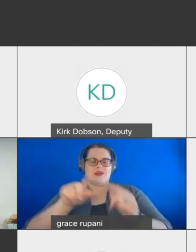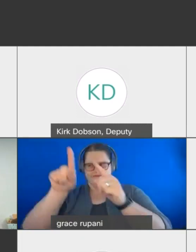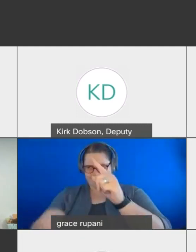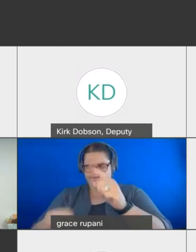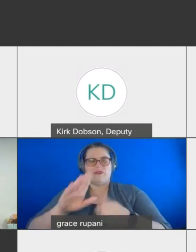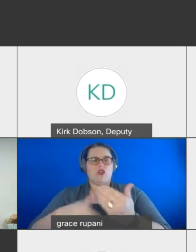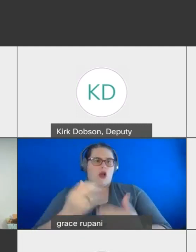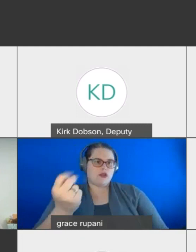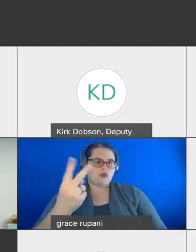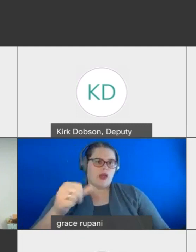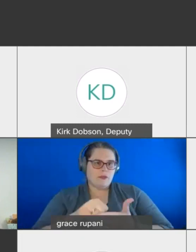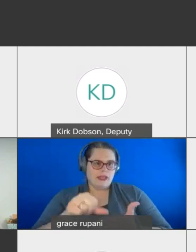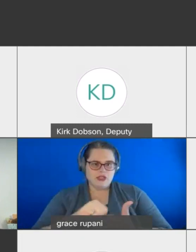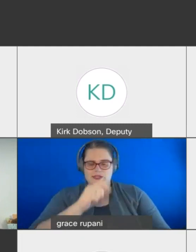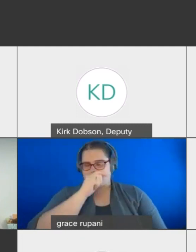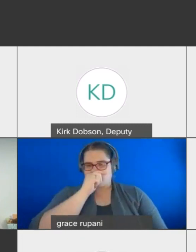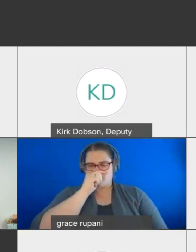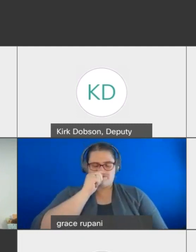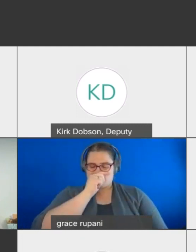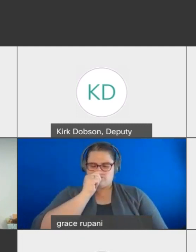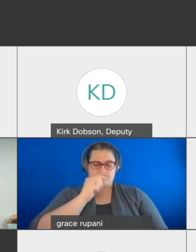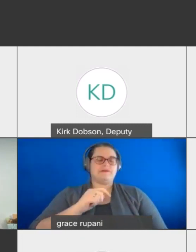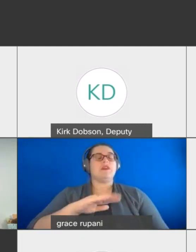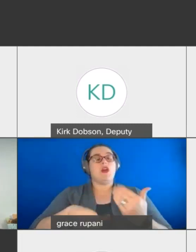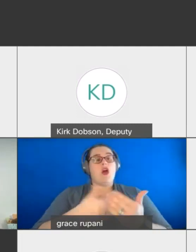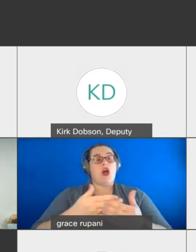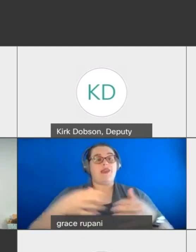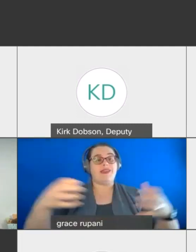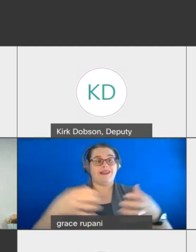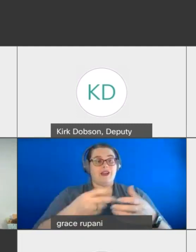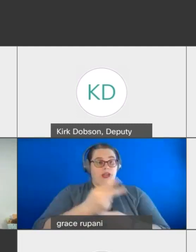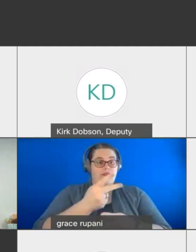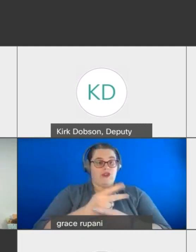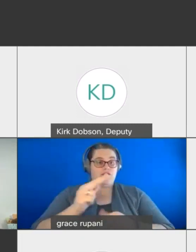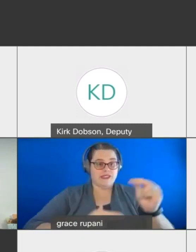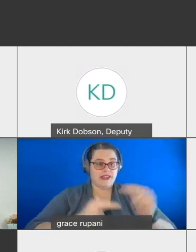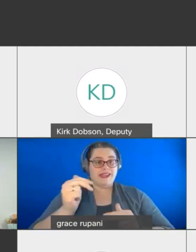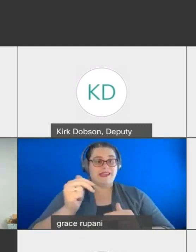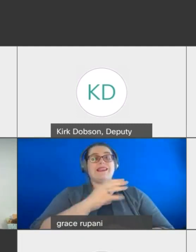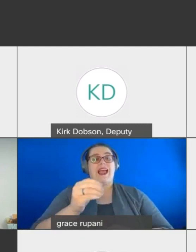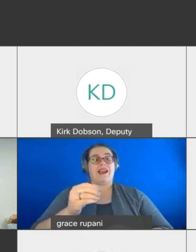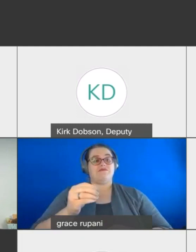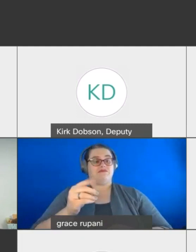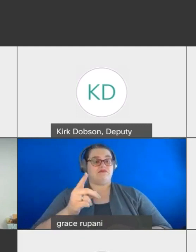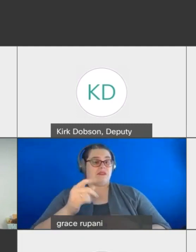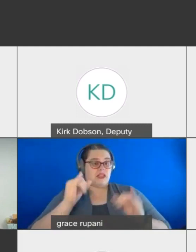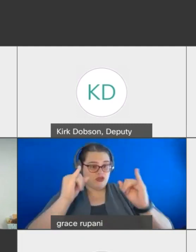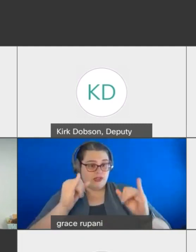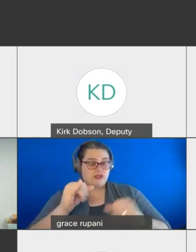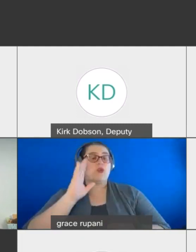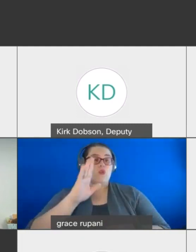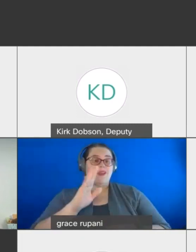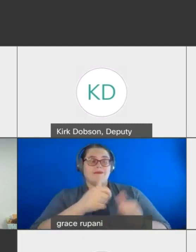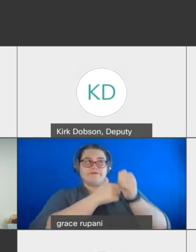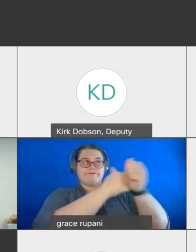congregate care facilities and residents will be specified in guidance issued by DC Health.